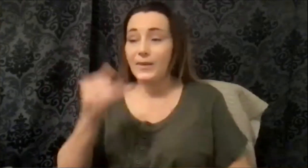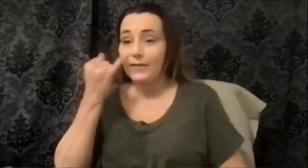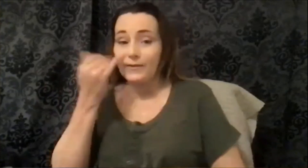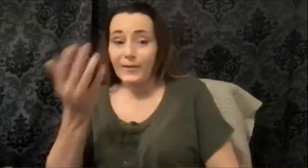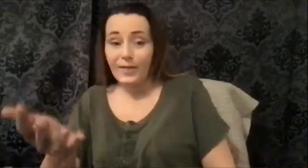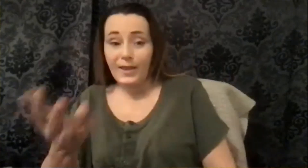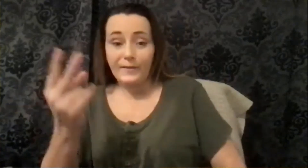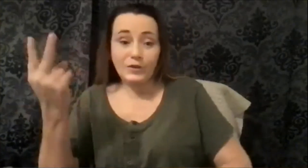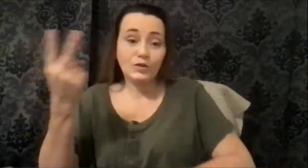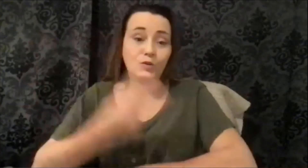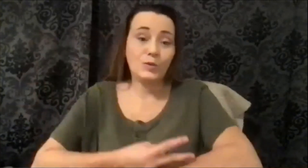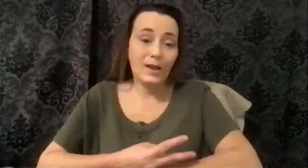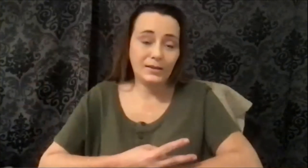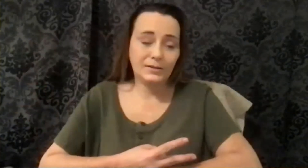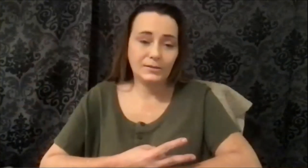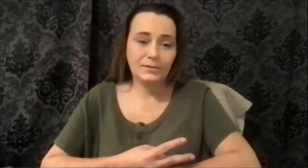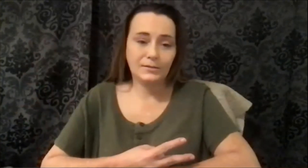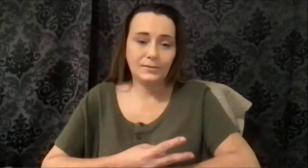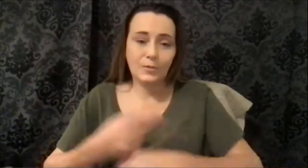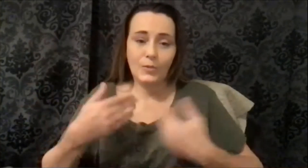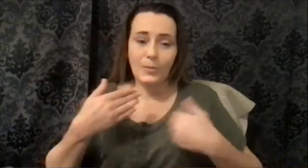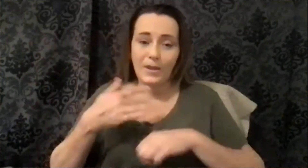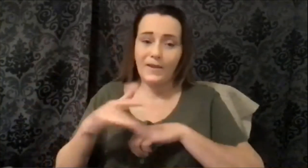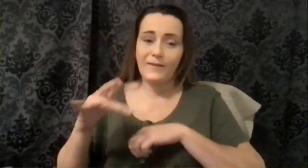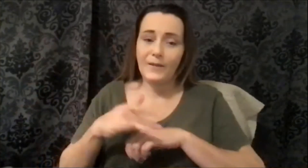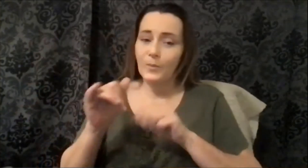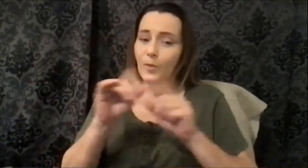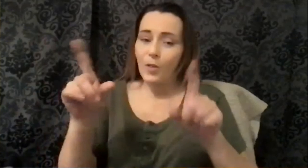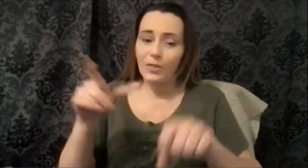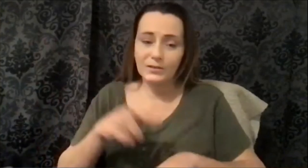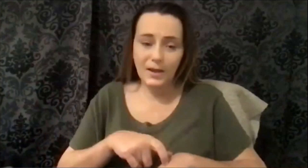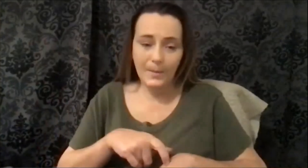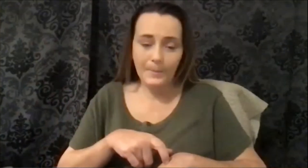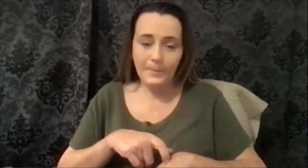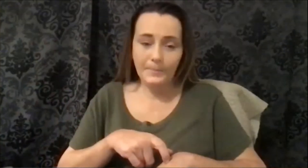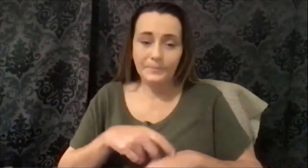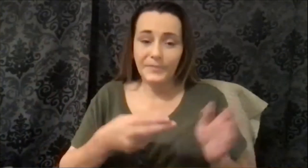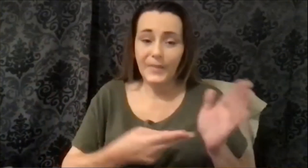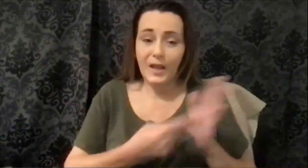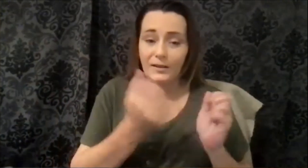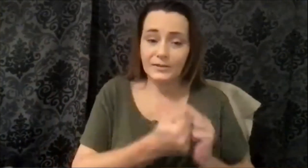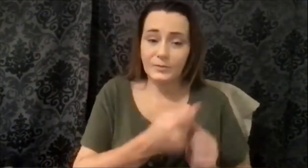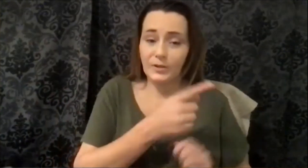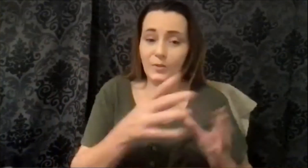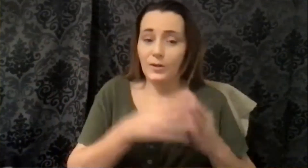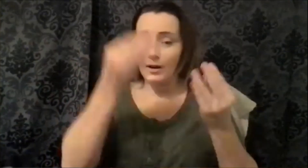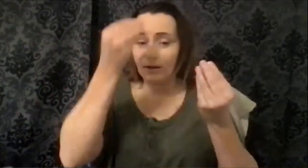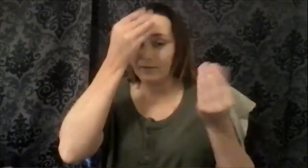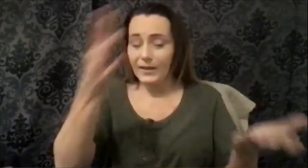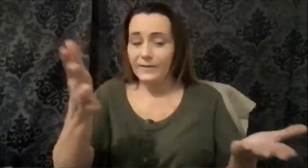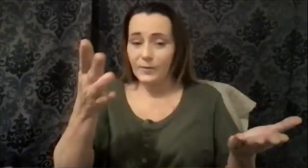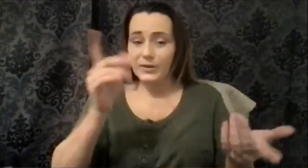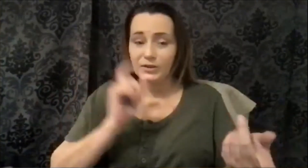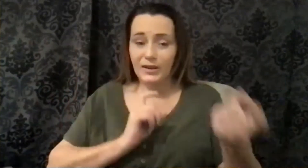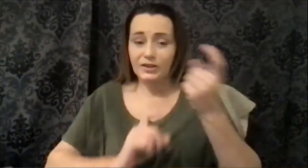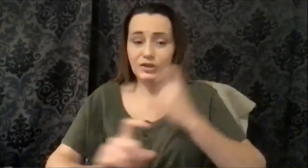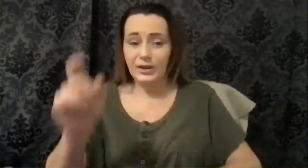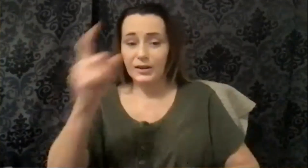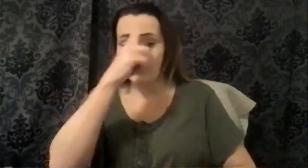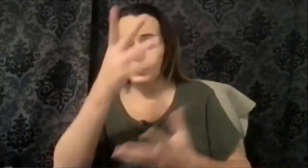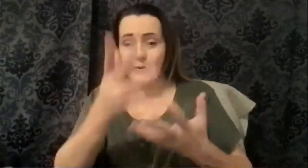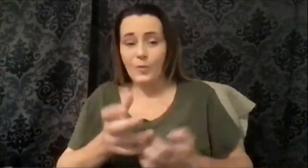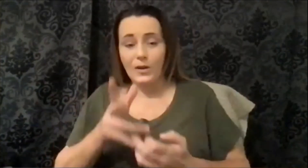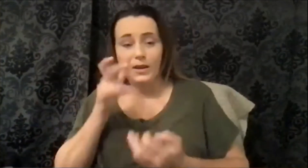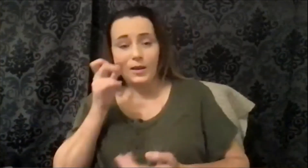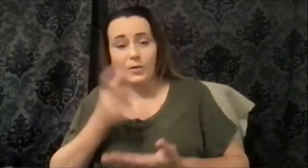like 2 days, you know, we would be available all the time. And to be honest with you, a lot of the information gets exchanged because we want to hear what's going on for